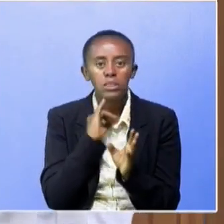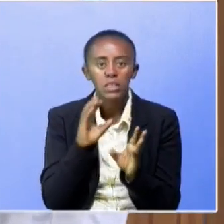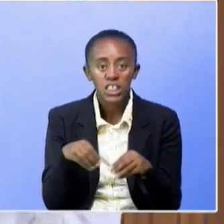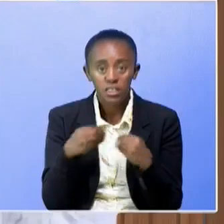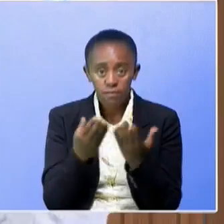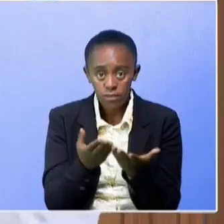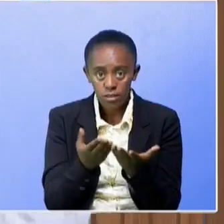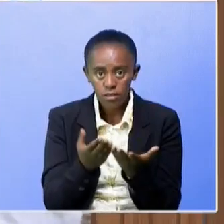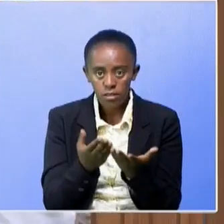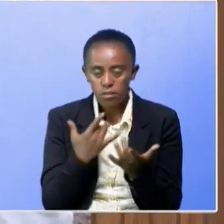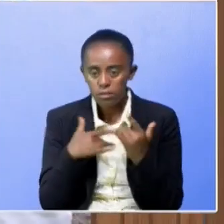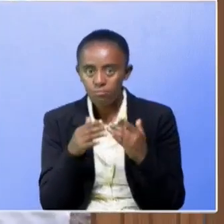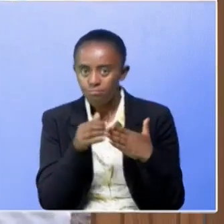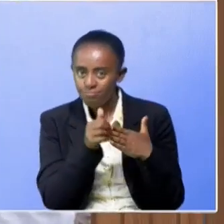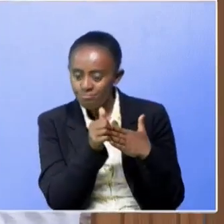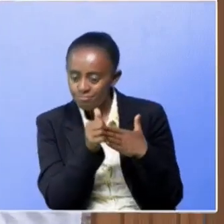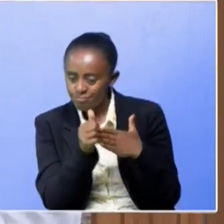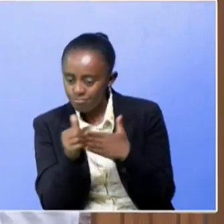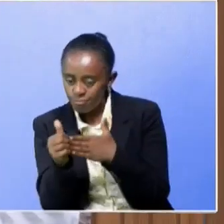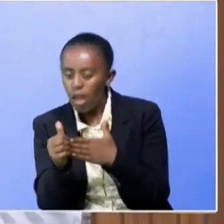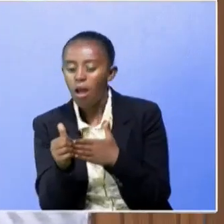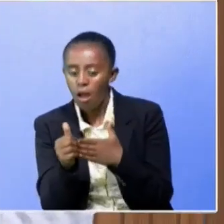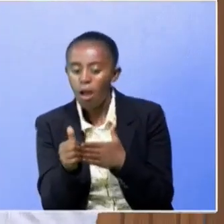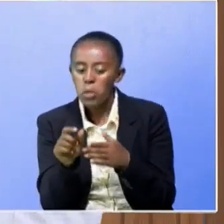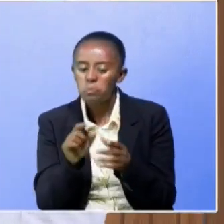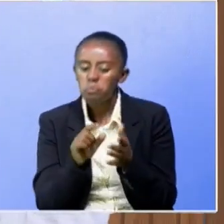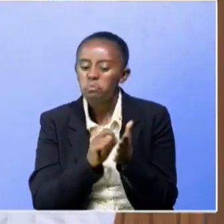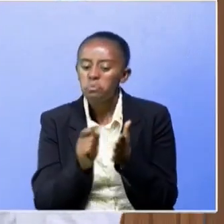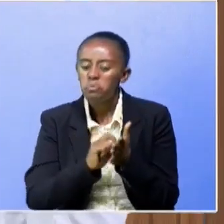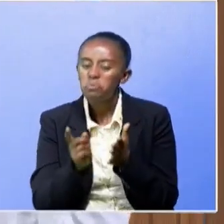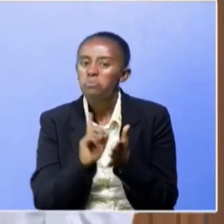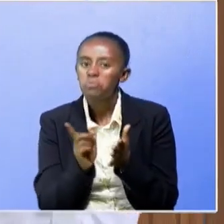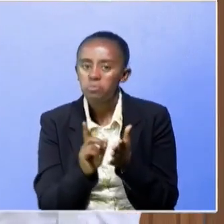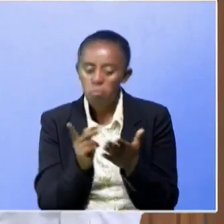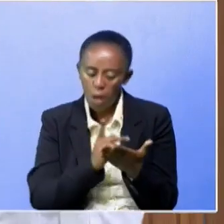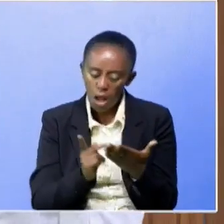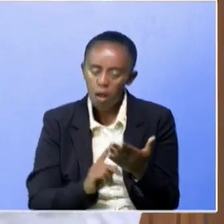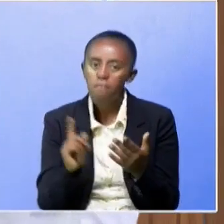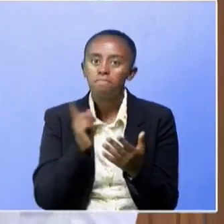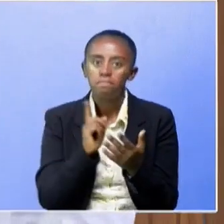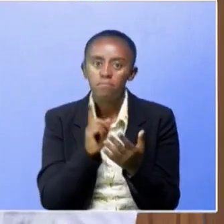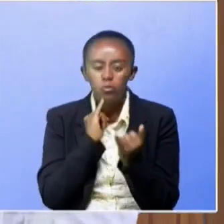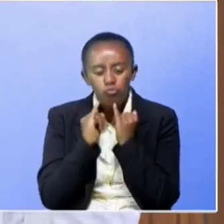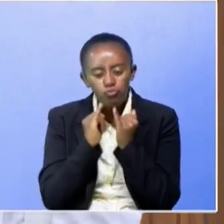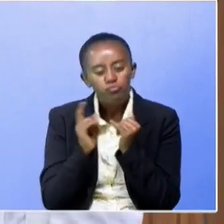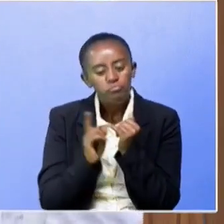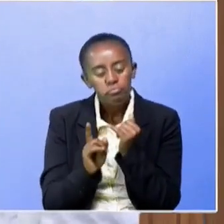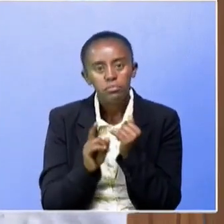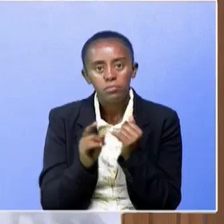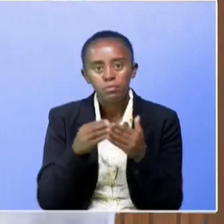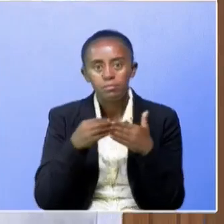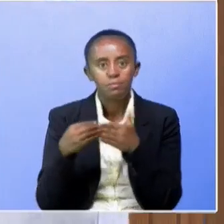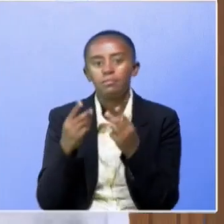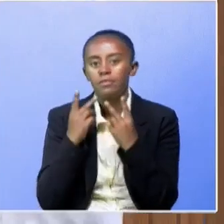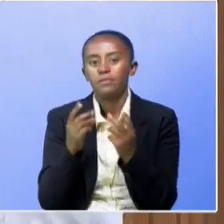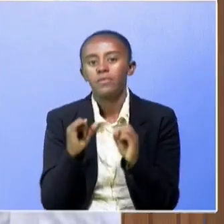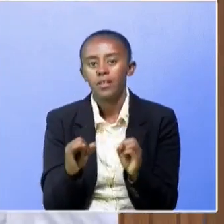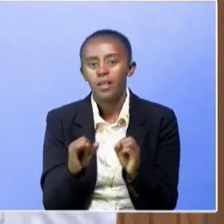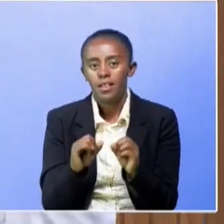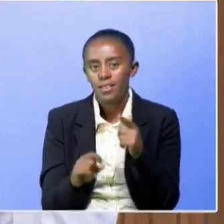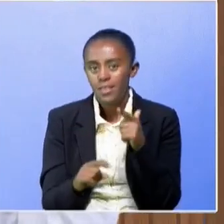a sense of direction of what the paragraph is going to be about. So the